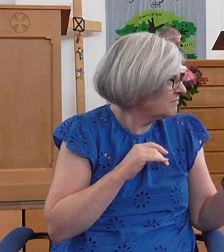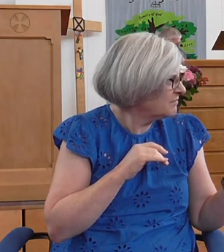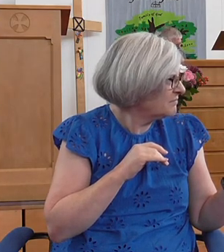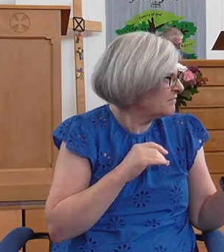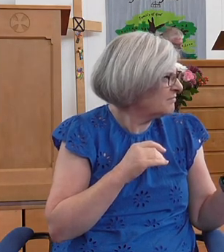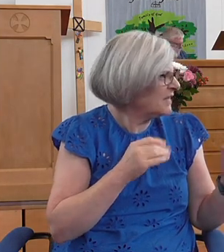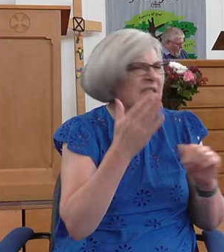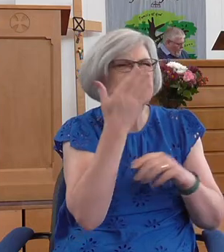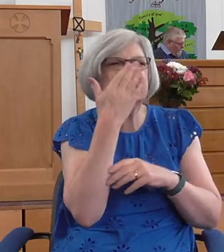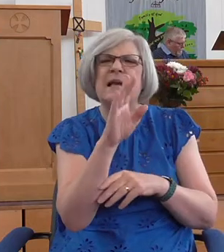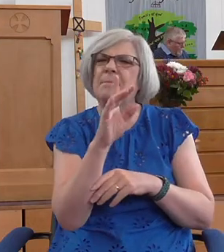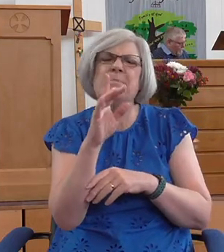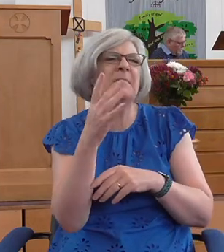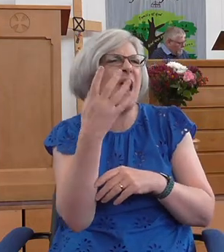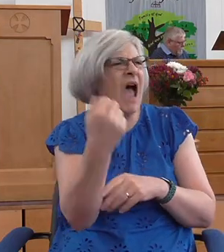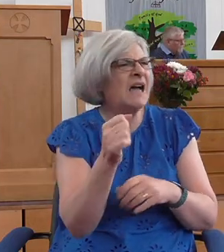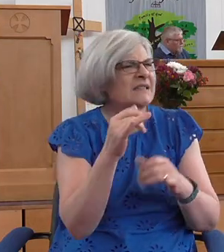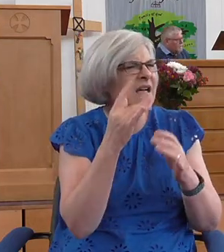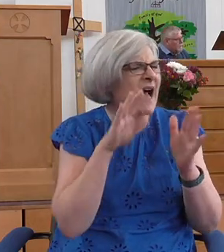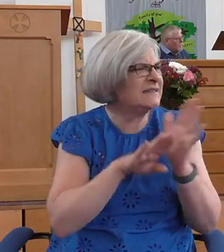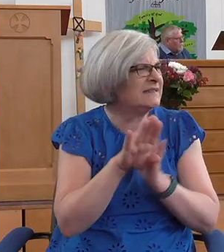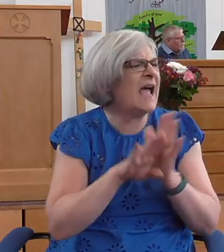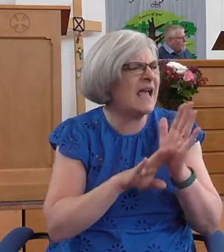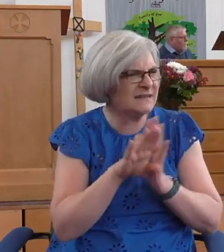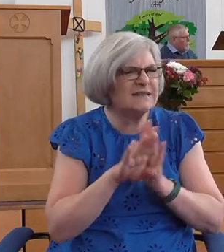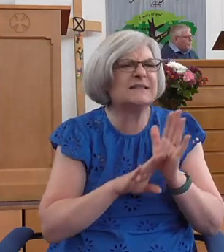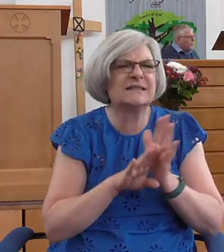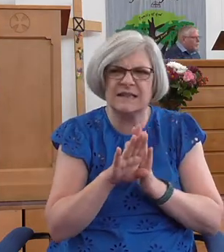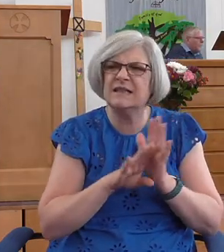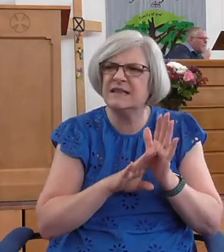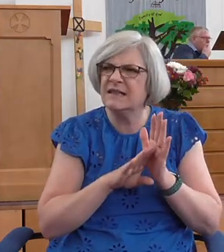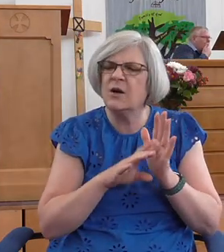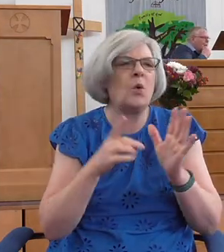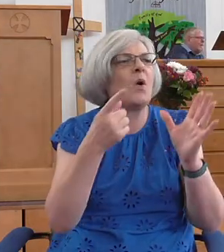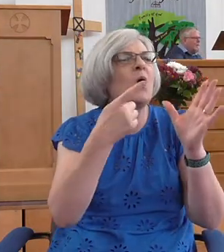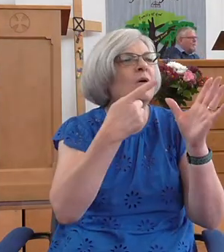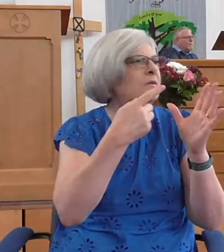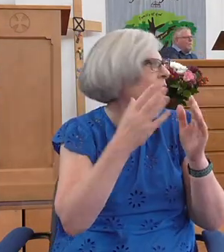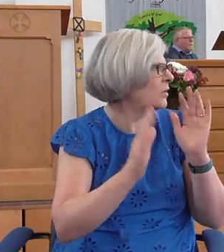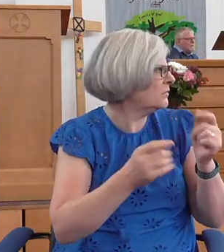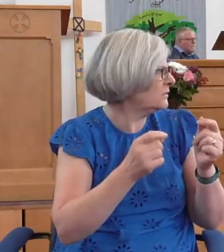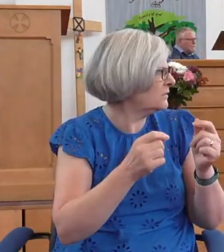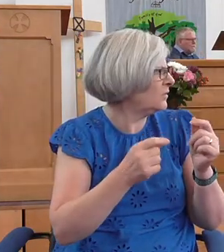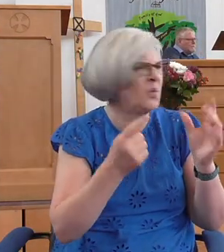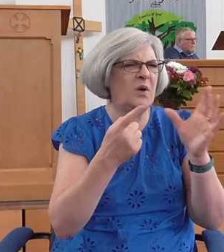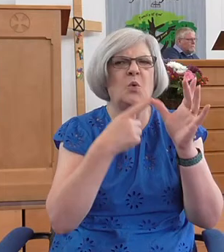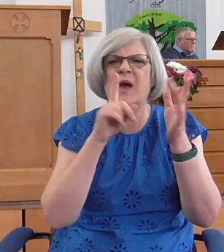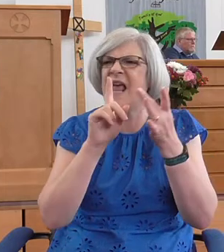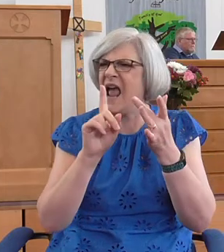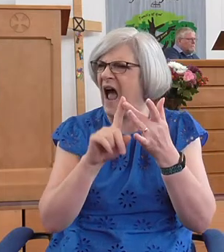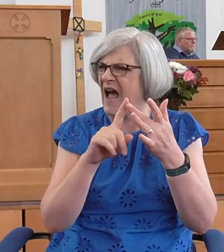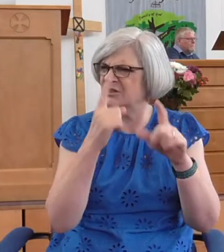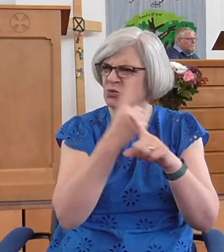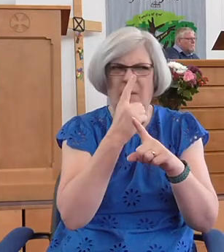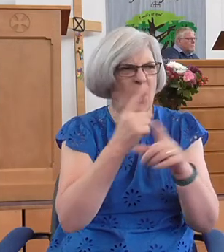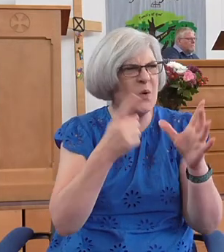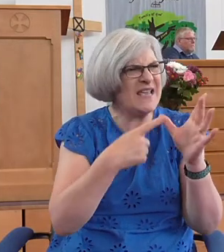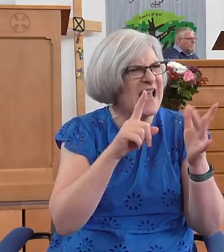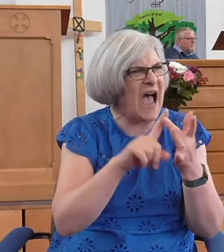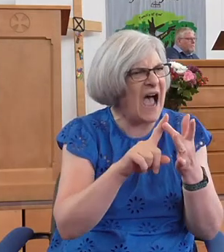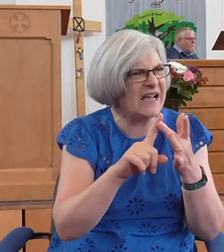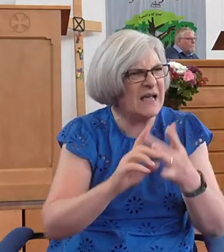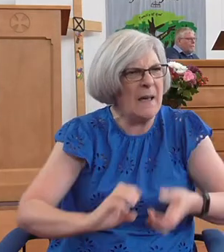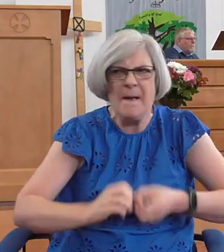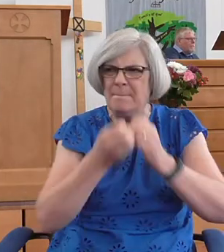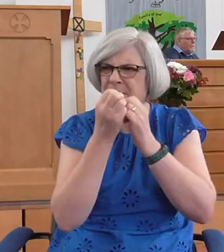Okay, so James is telling he made an AI robot, artificial intelligence robot, to make a test for you,